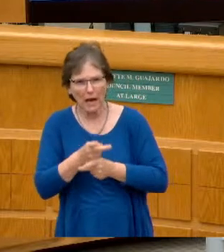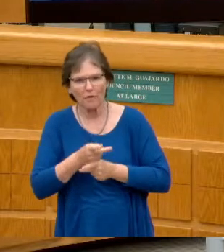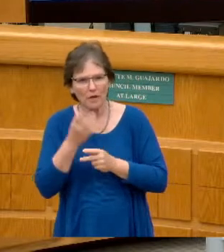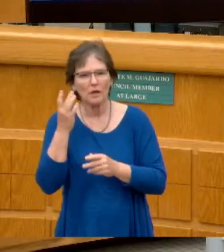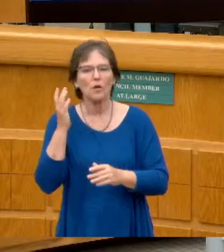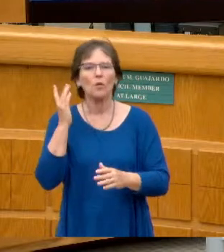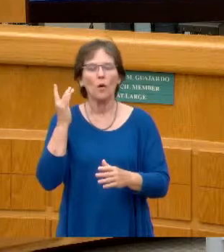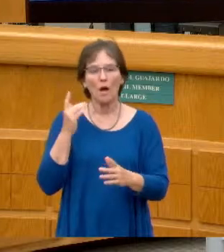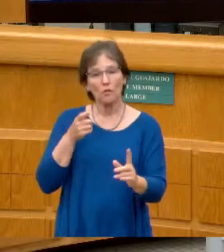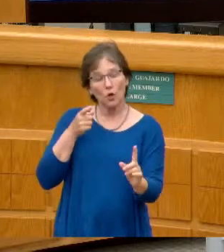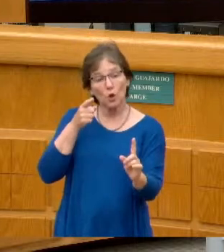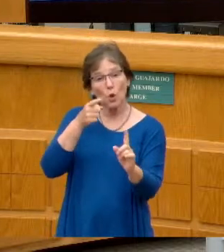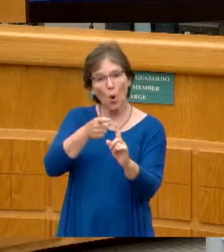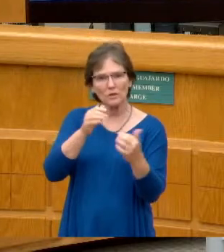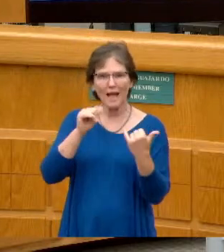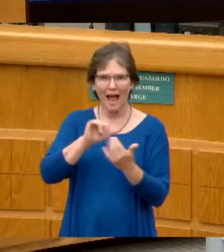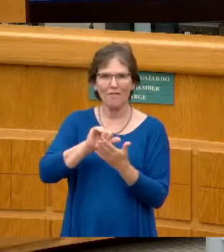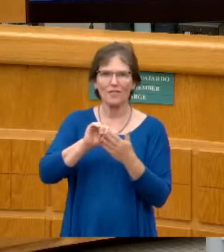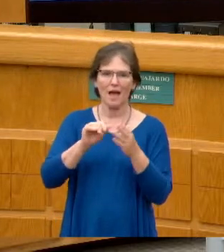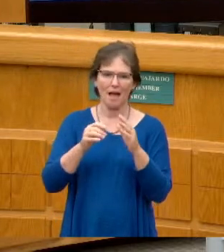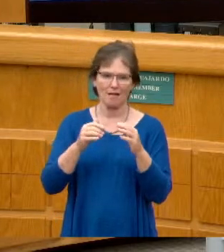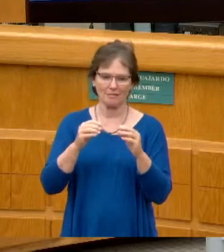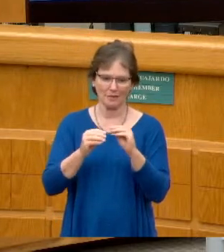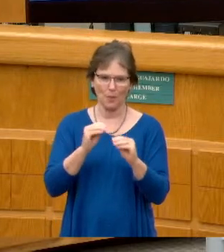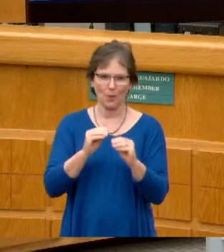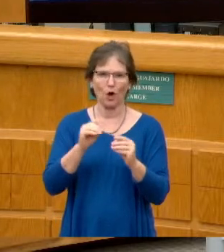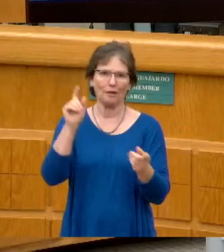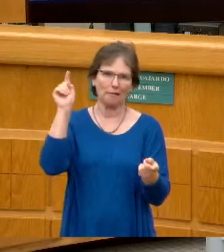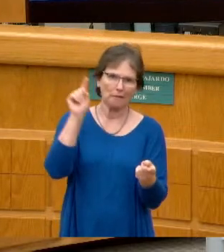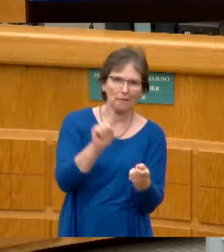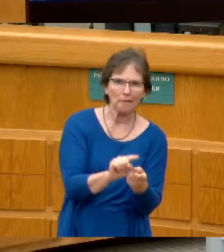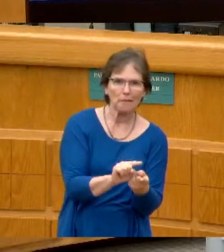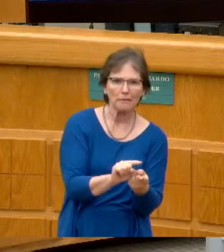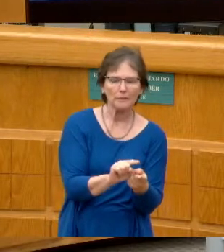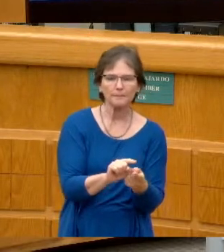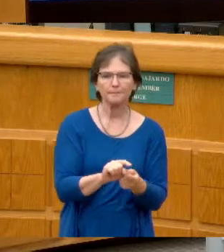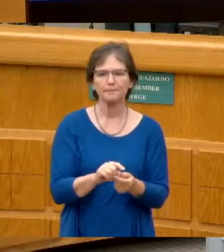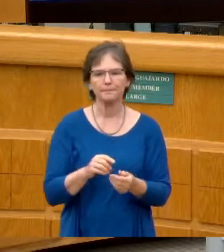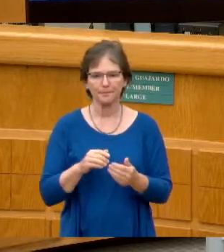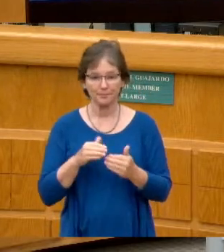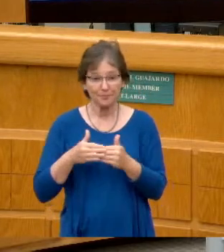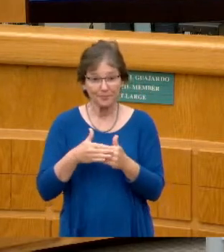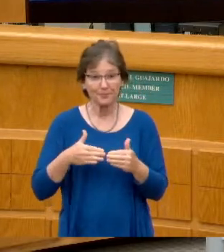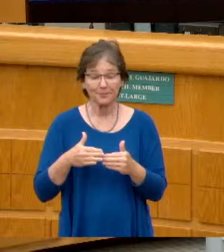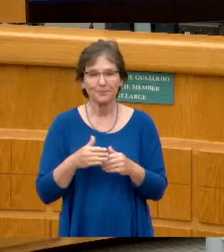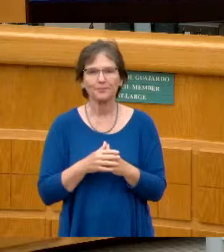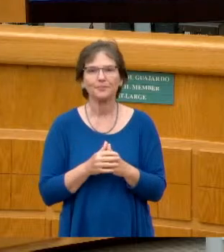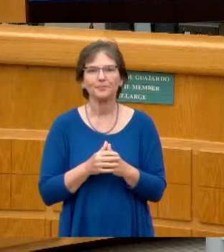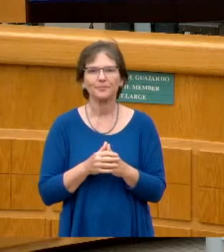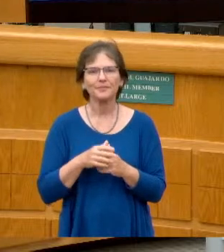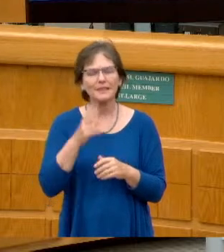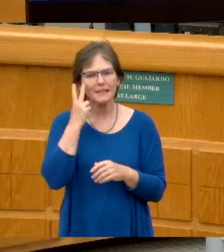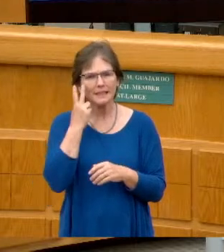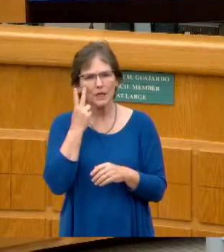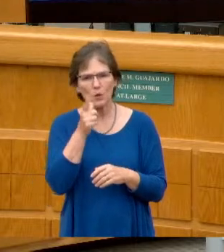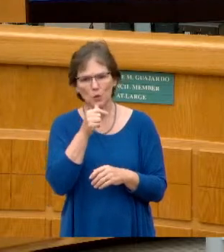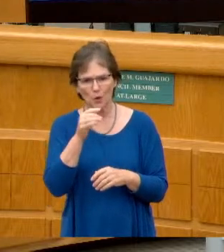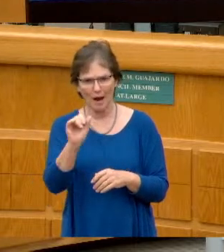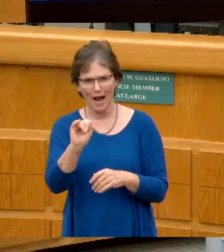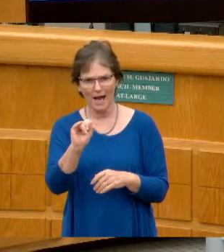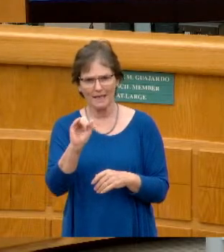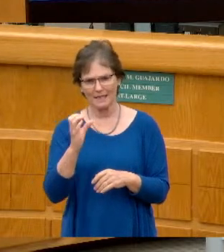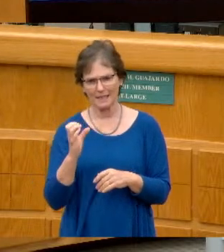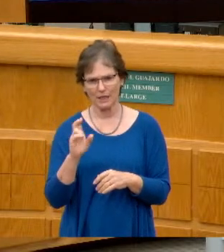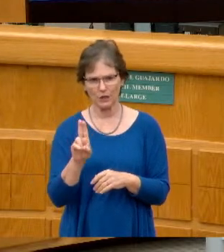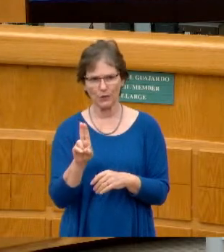some admissions, so 62, 64, 62 patients, 68 patients, 69 patients, 63